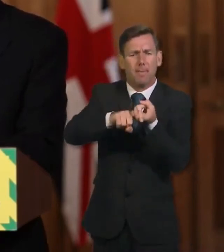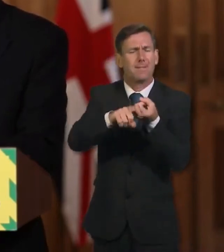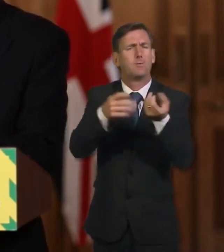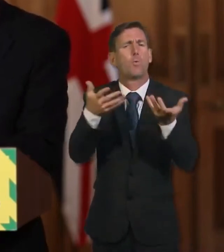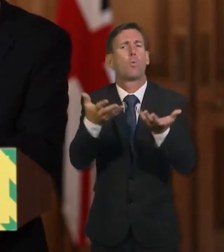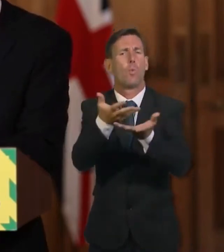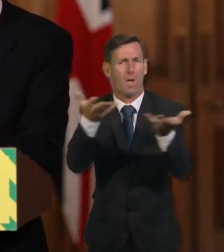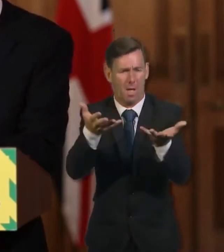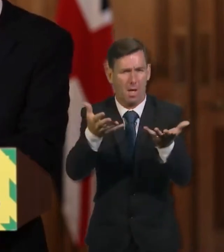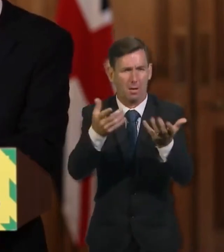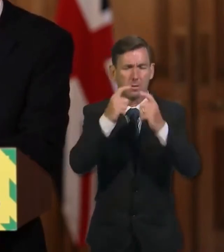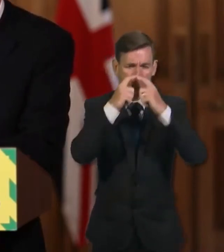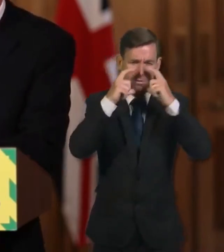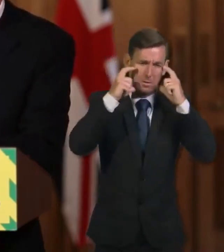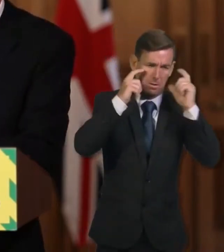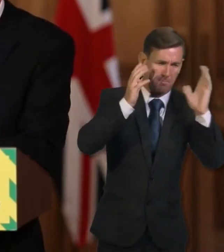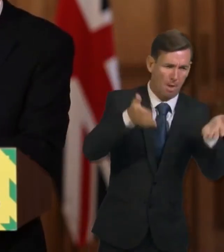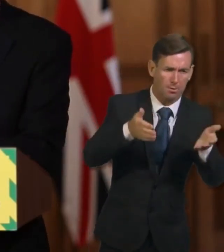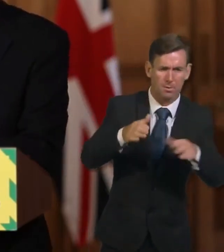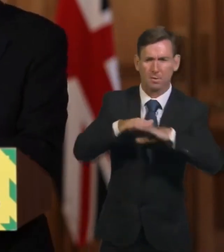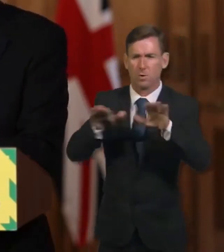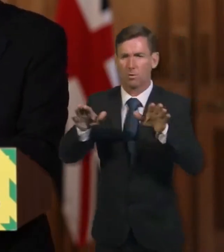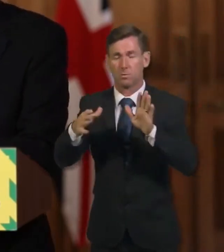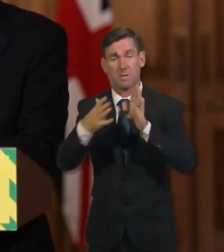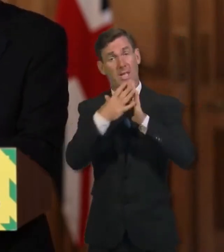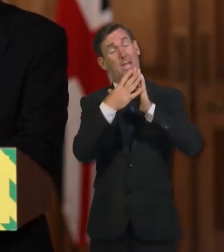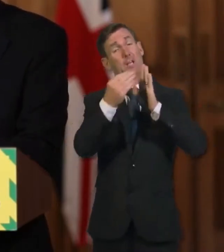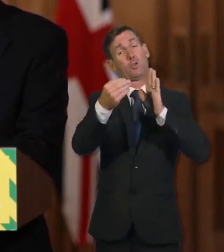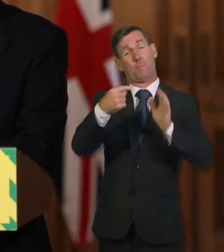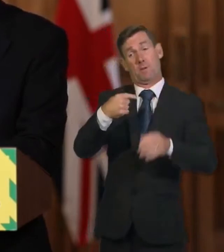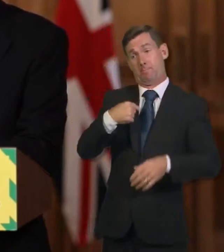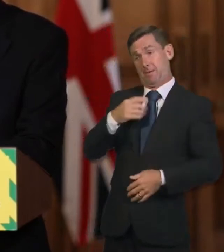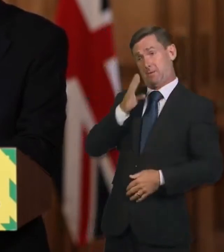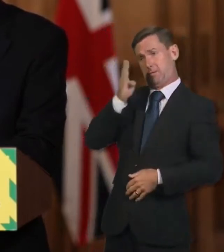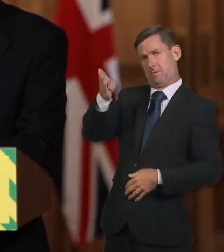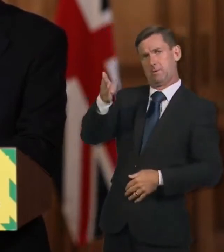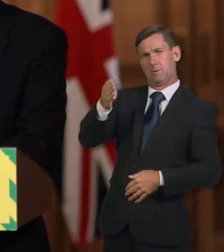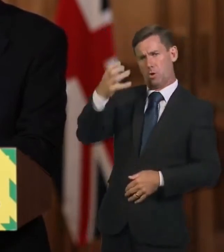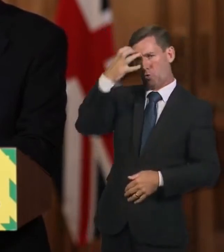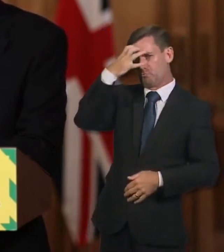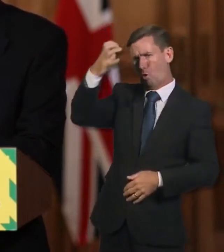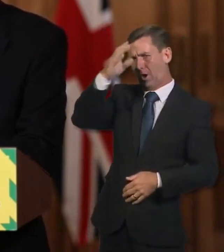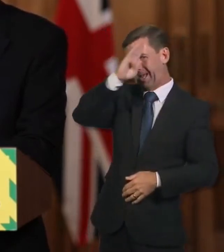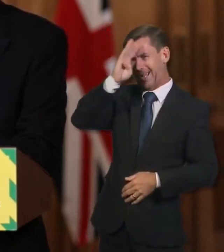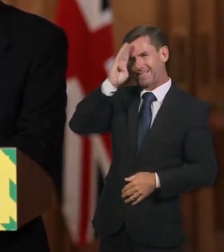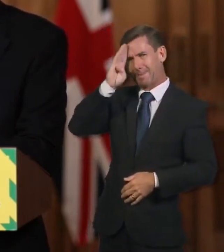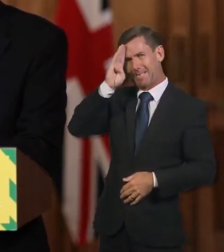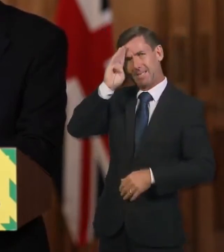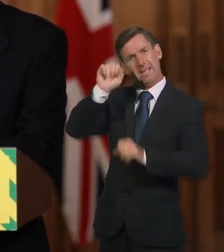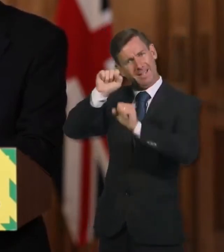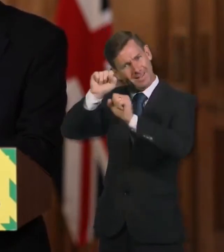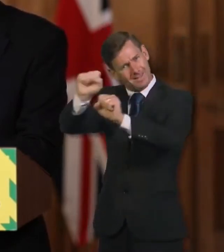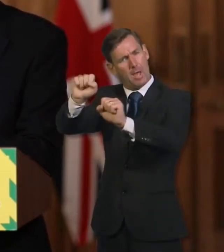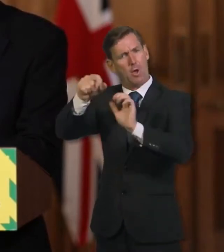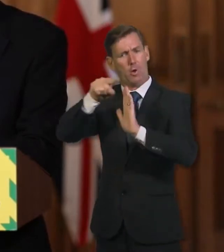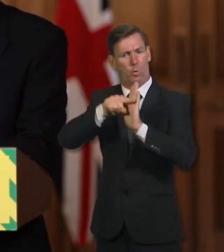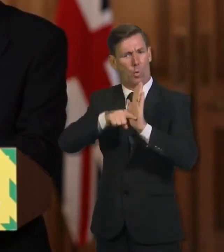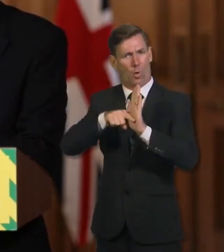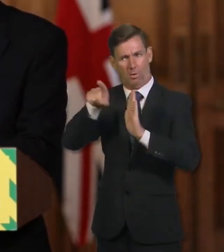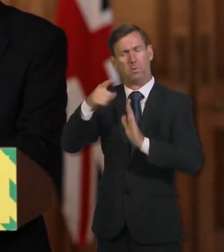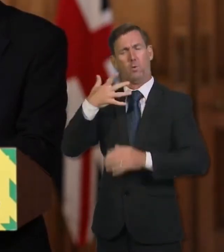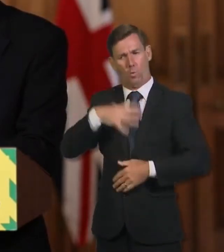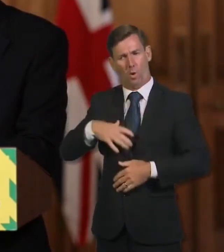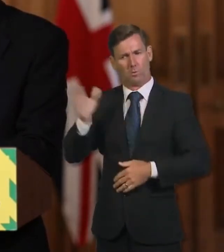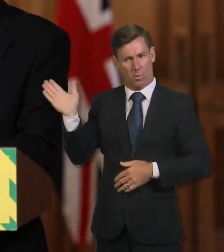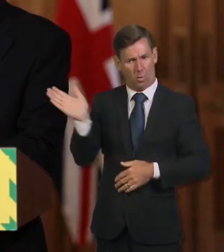when I was wearing it, the institution had decided to require people to wear them, and I abided by those rules, and I'm sure anyone visiting would